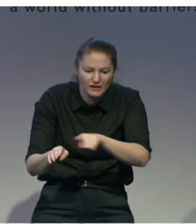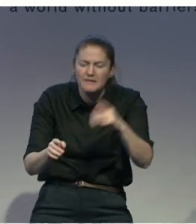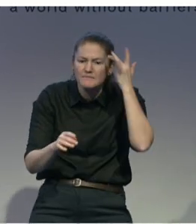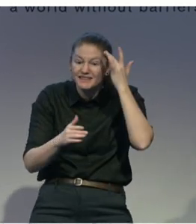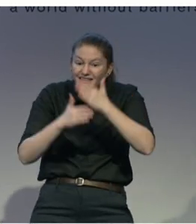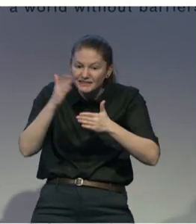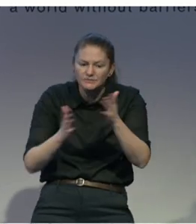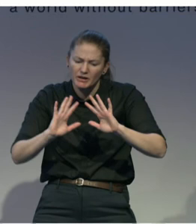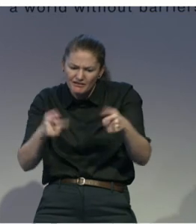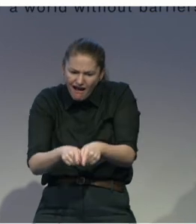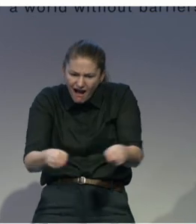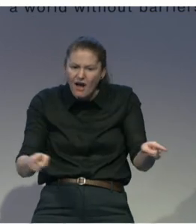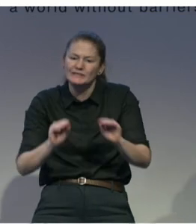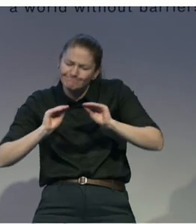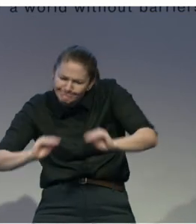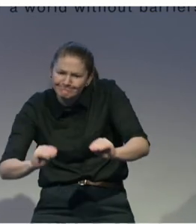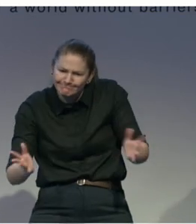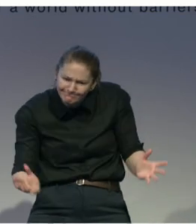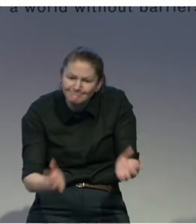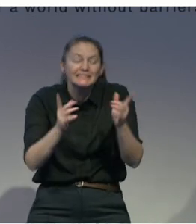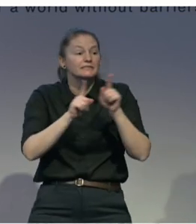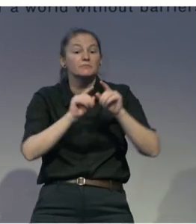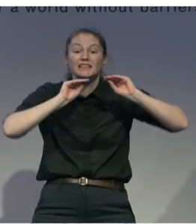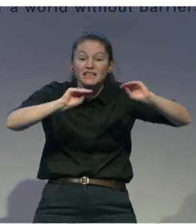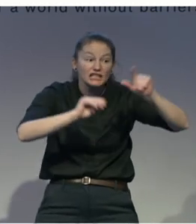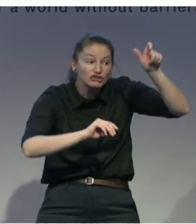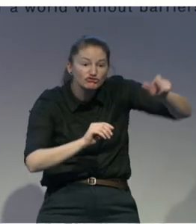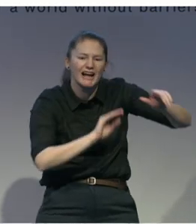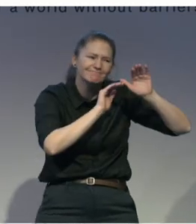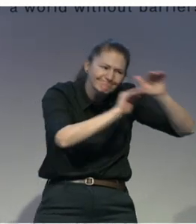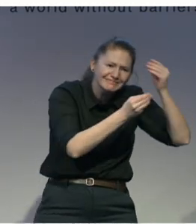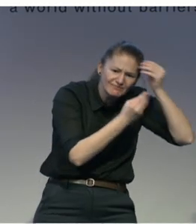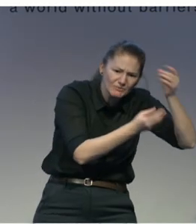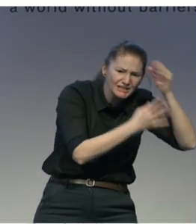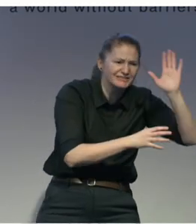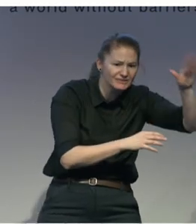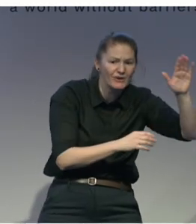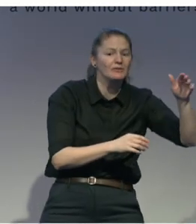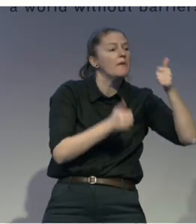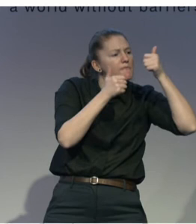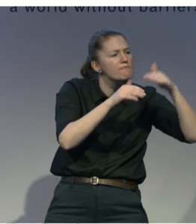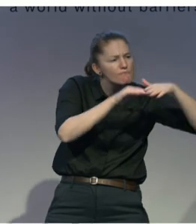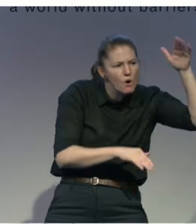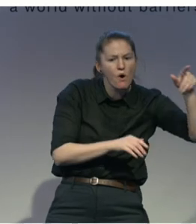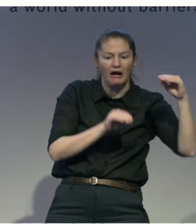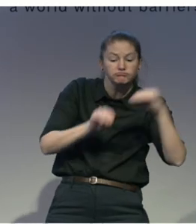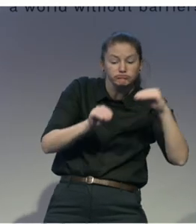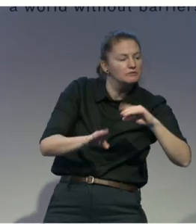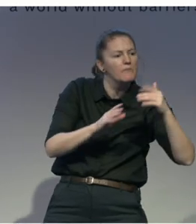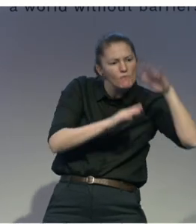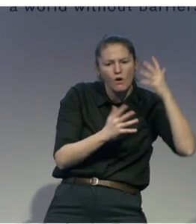they learn and how make their classes more practical. The future of the project is